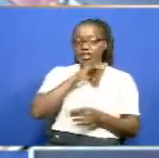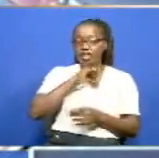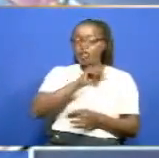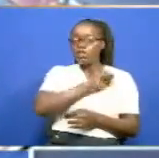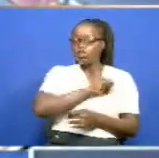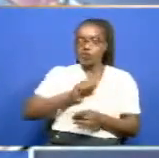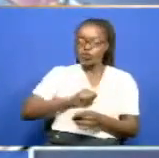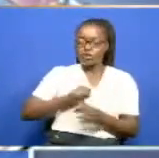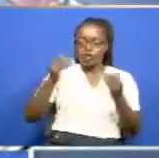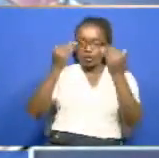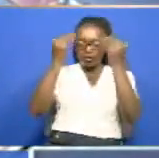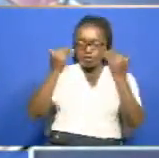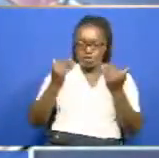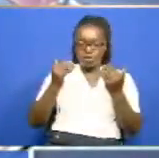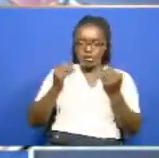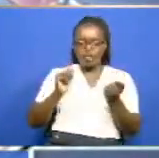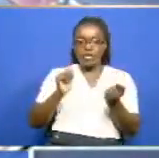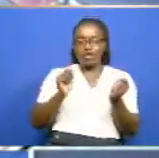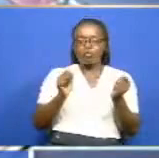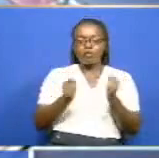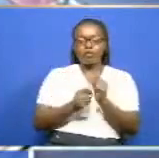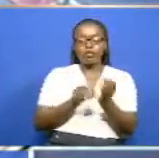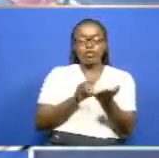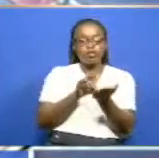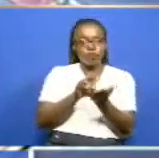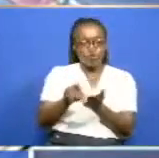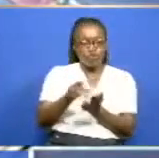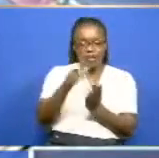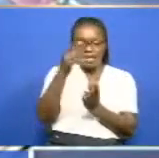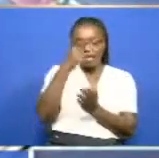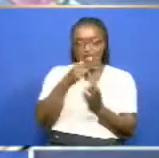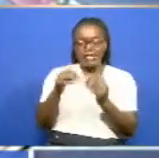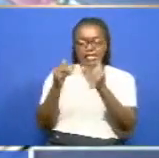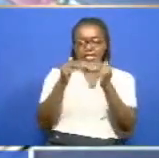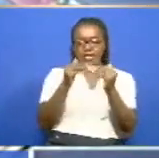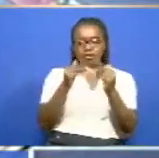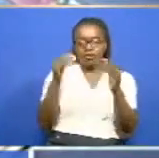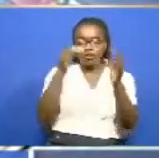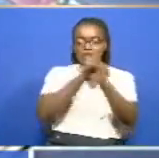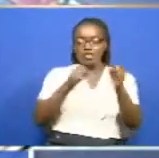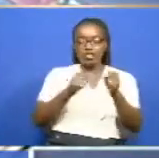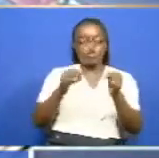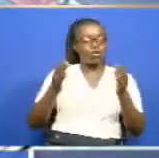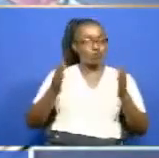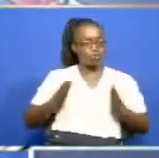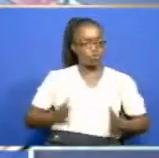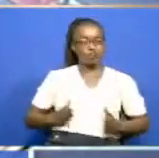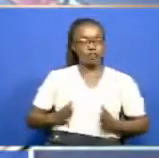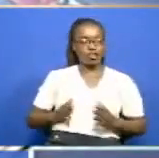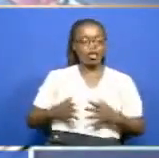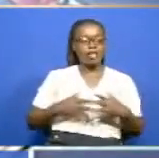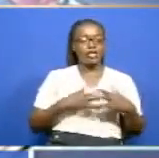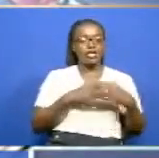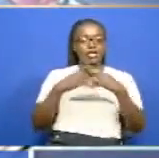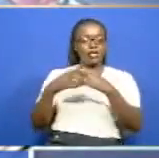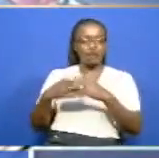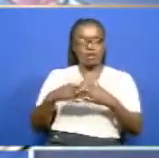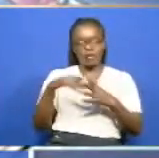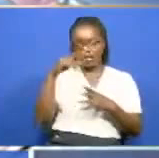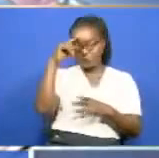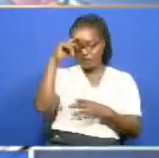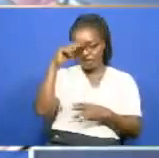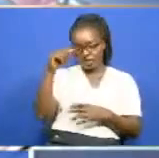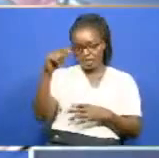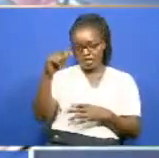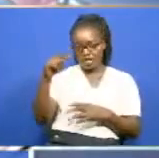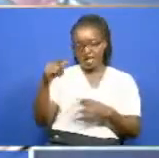constitutional amendment that removed age limit for presidential candidates. Elsewhere, United States President Donald Trump and his Democratic